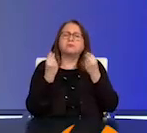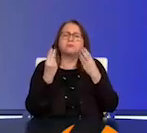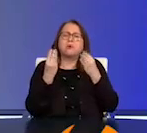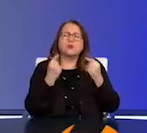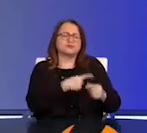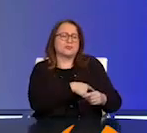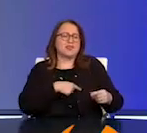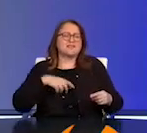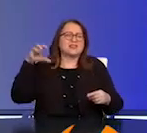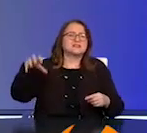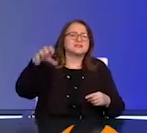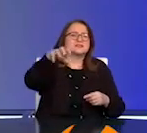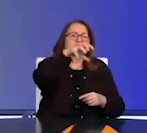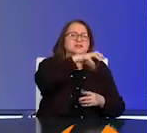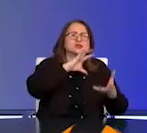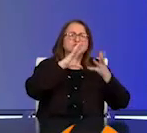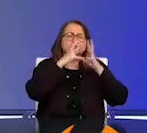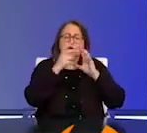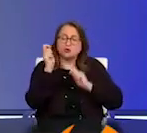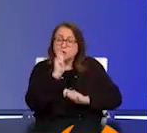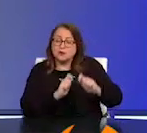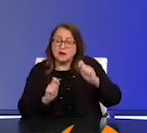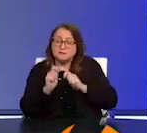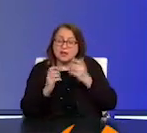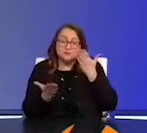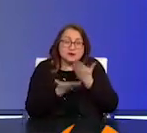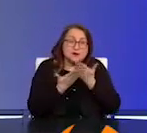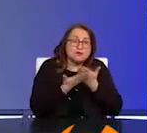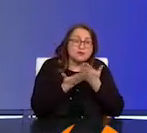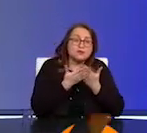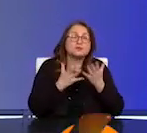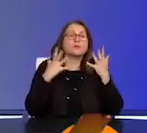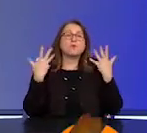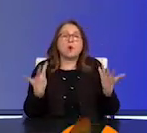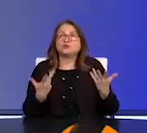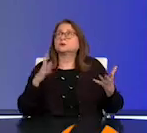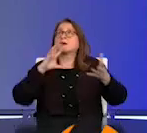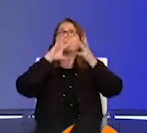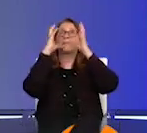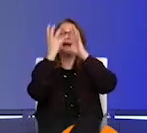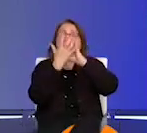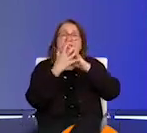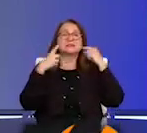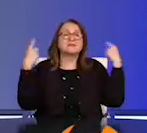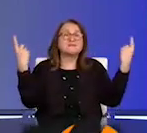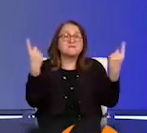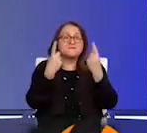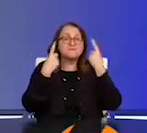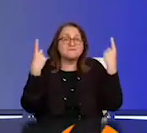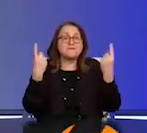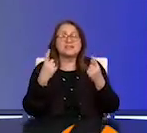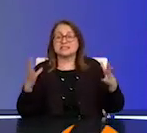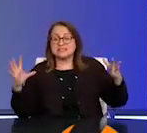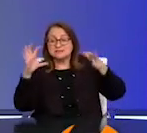around the world to develop a roadmap that places people, planet, and nature at the heart of our economic